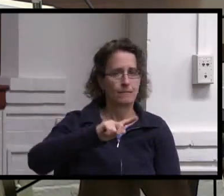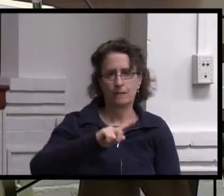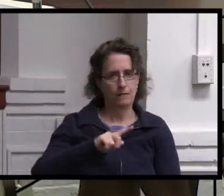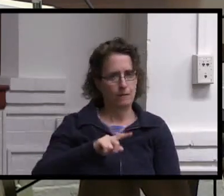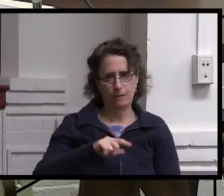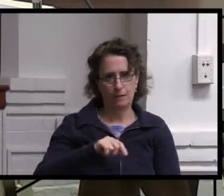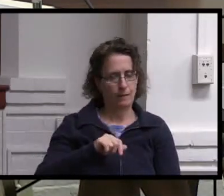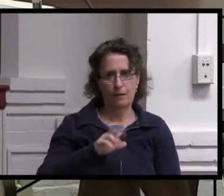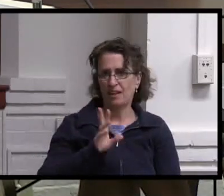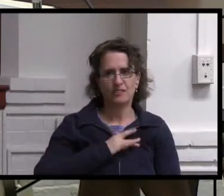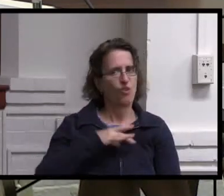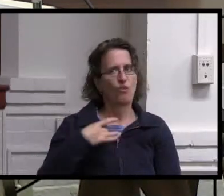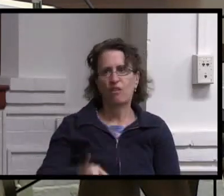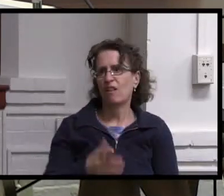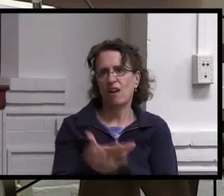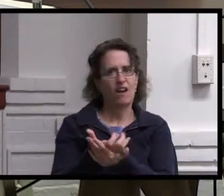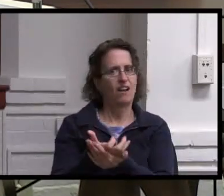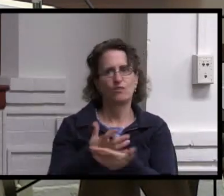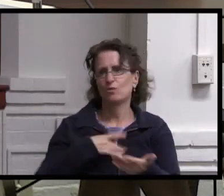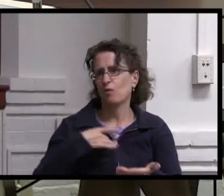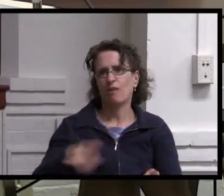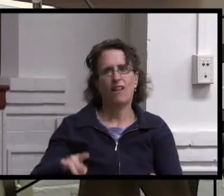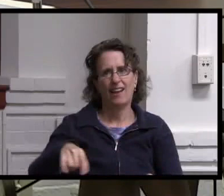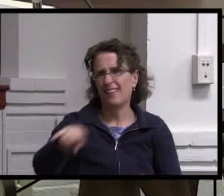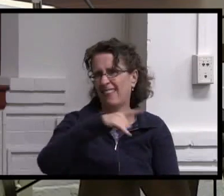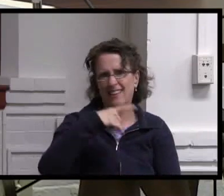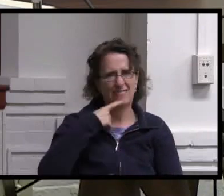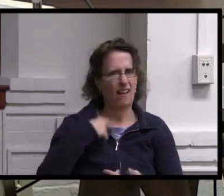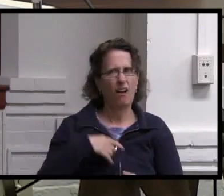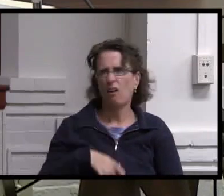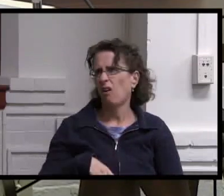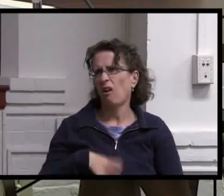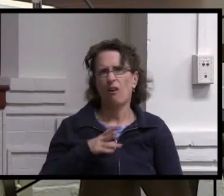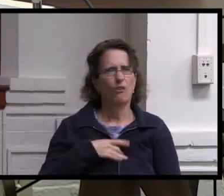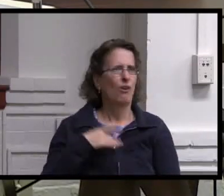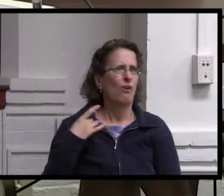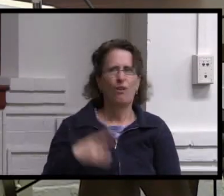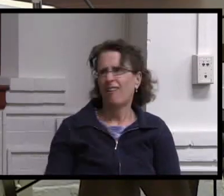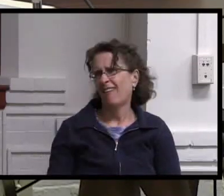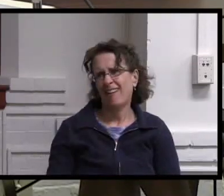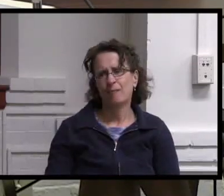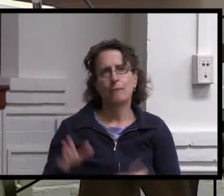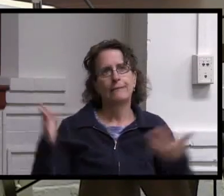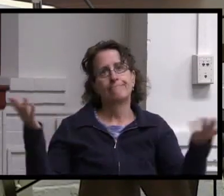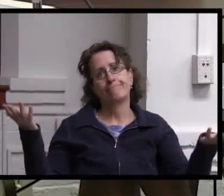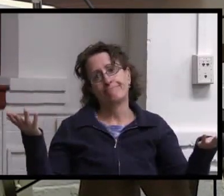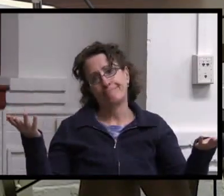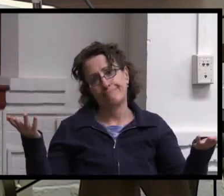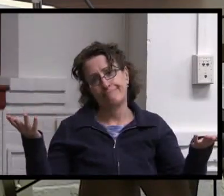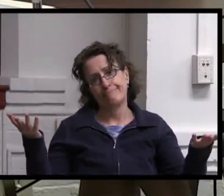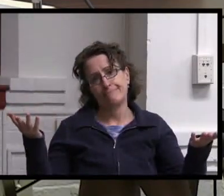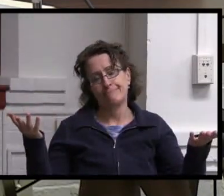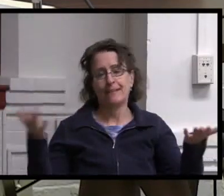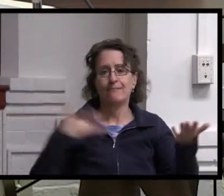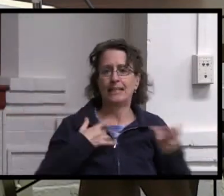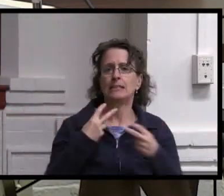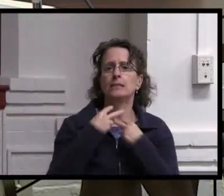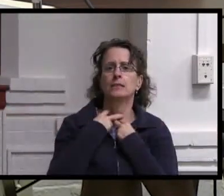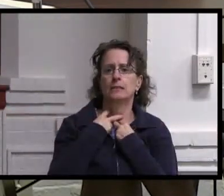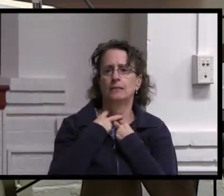or even liking panhandling, and very much to the contrary of reporting that they don't like it at all.